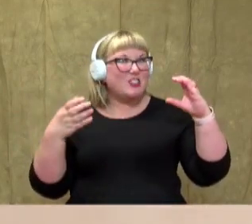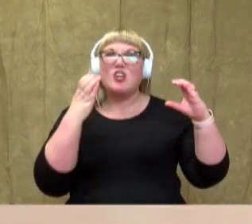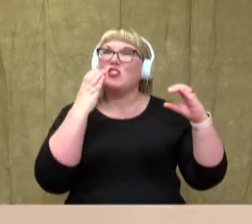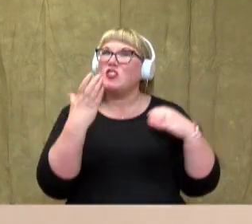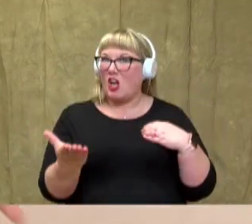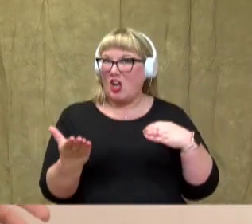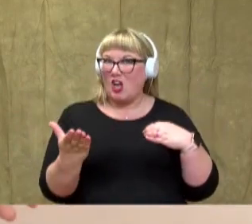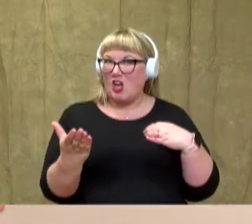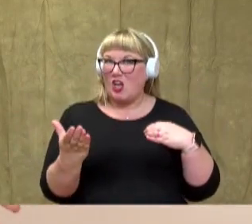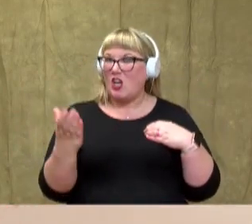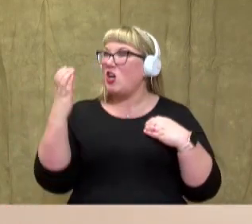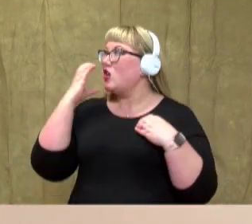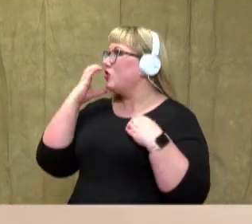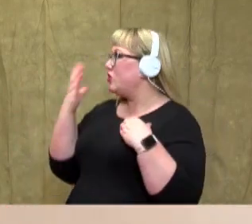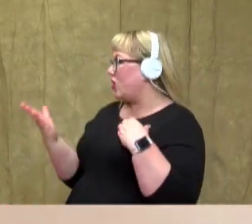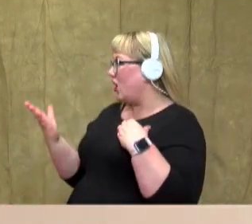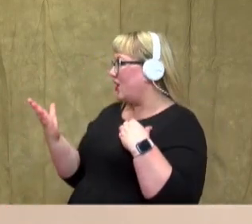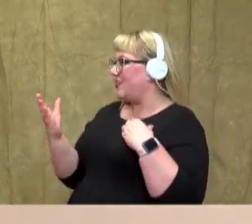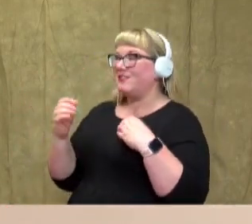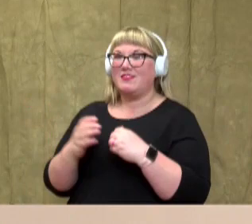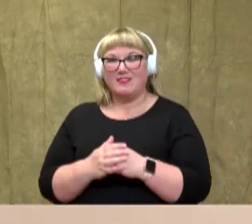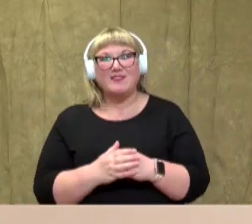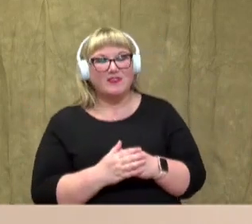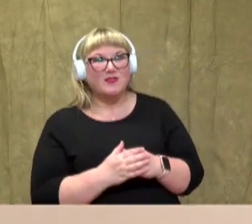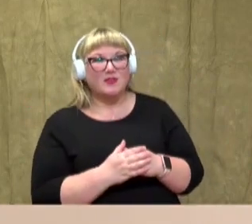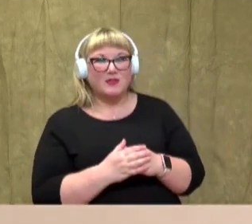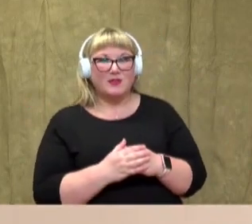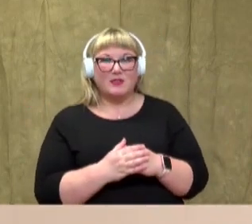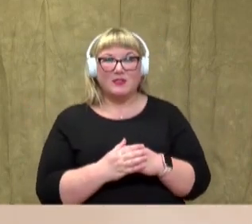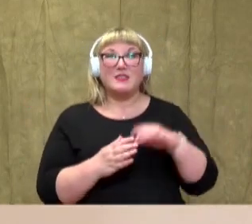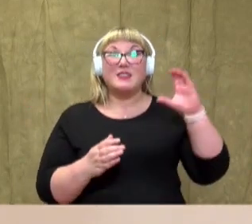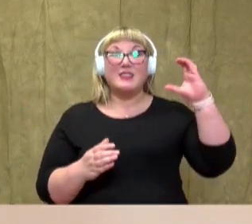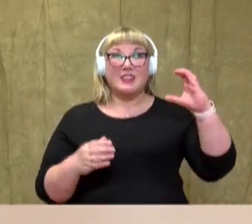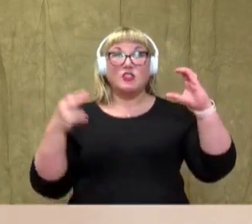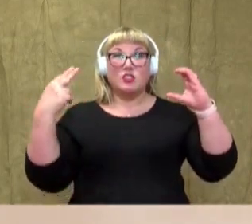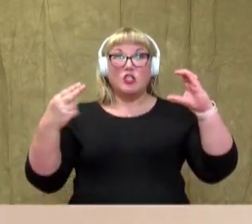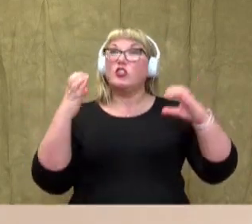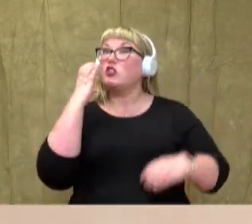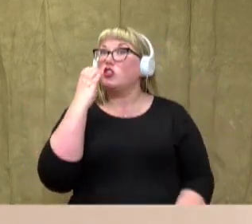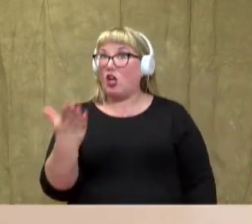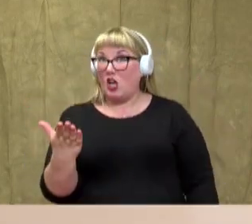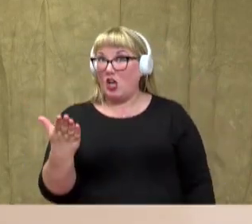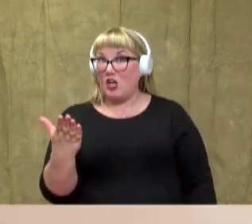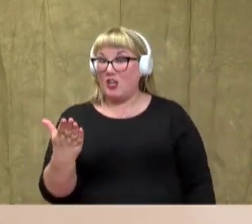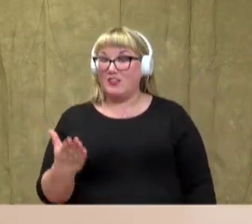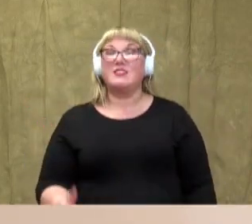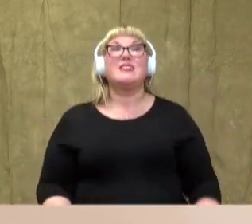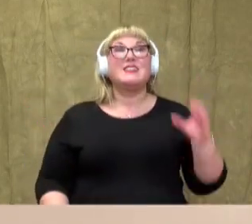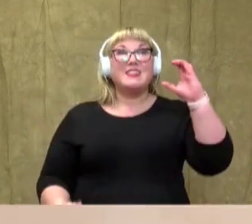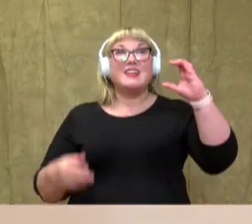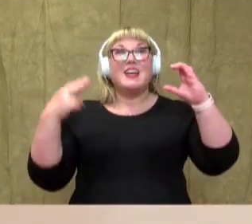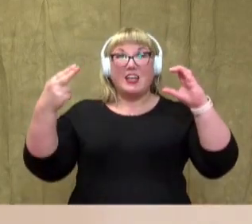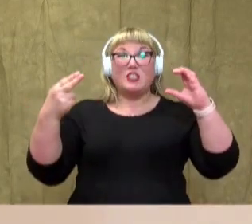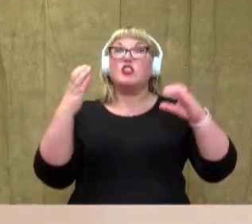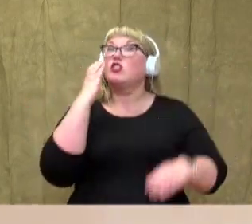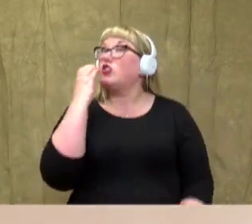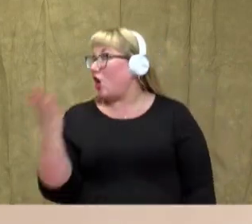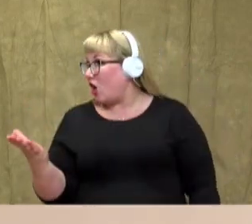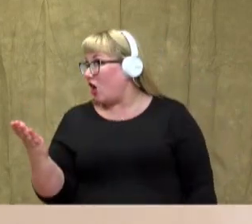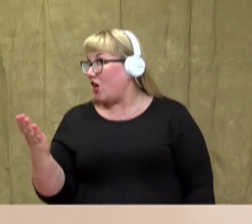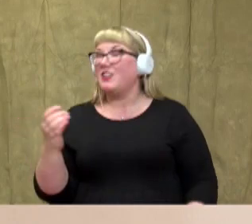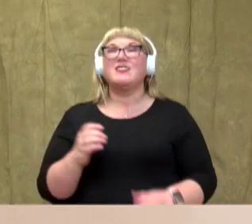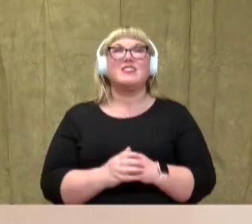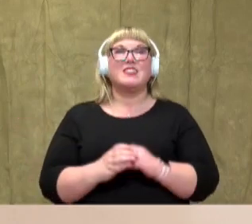ch. Remember? Yes, let's try it. C, H, ch. C, H,